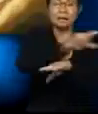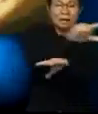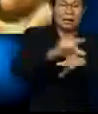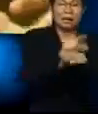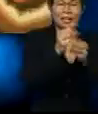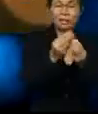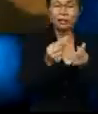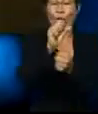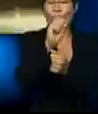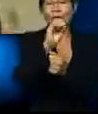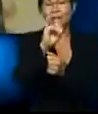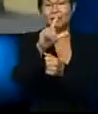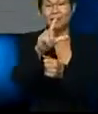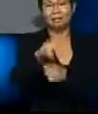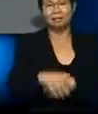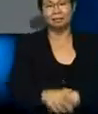garden soil.